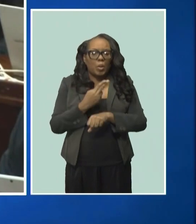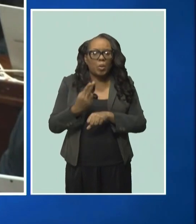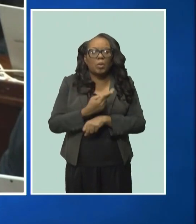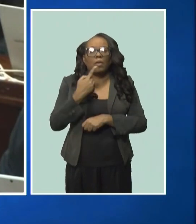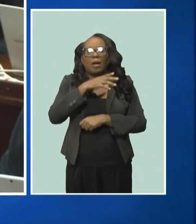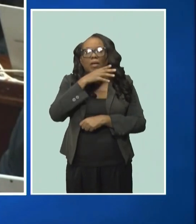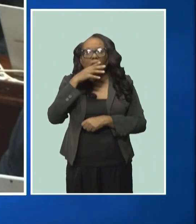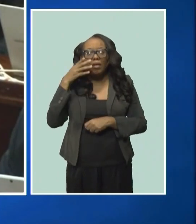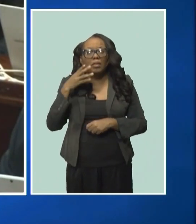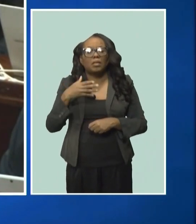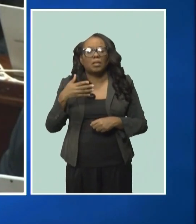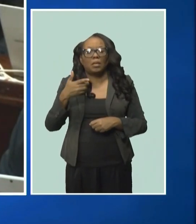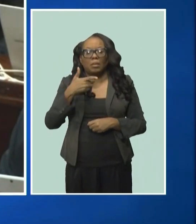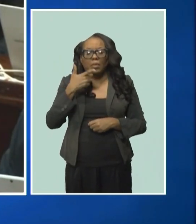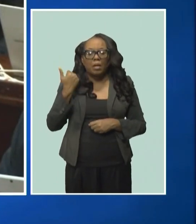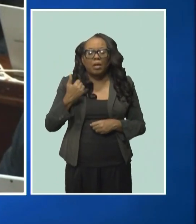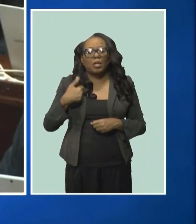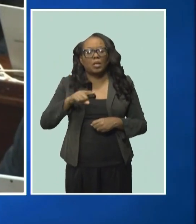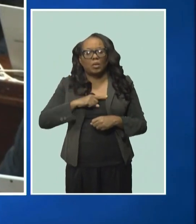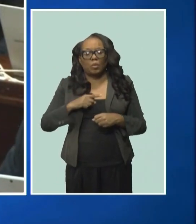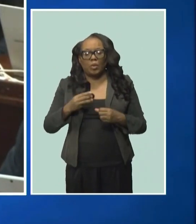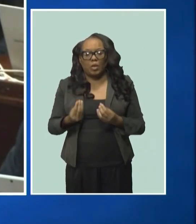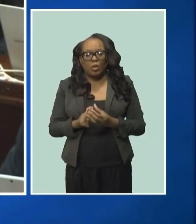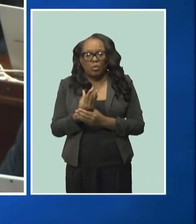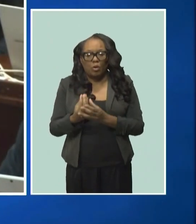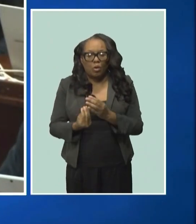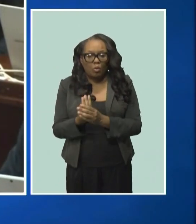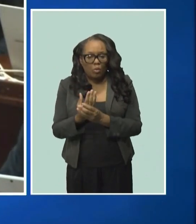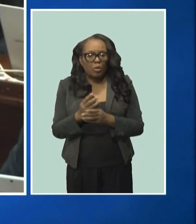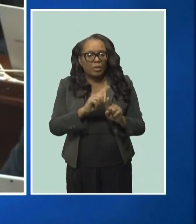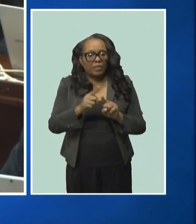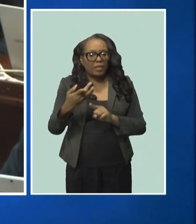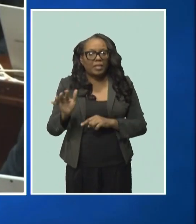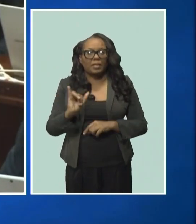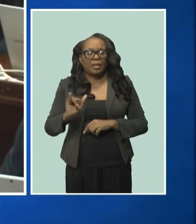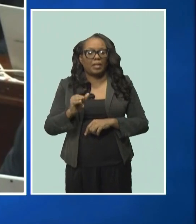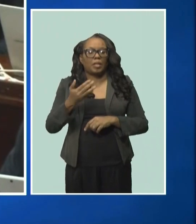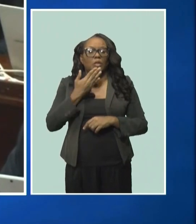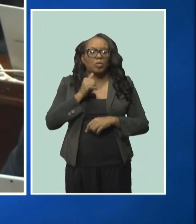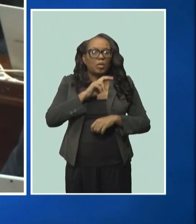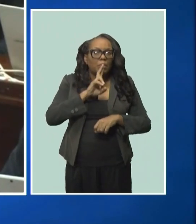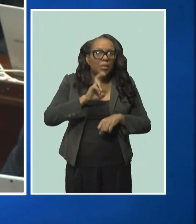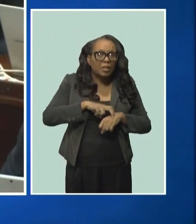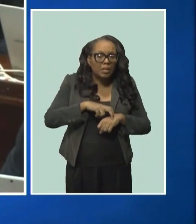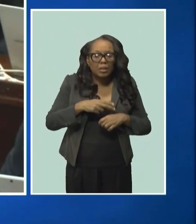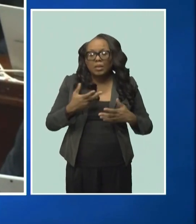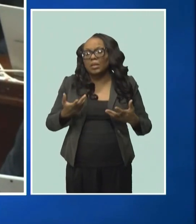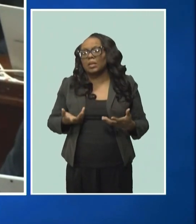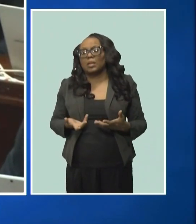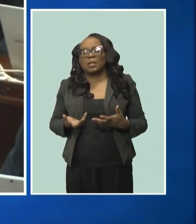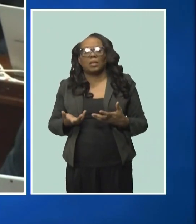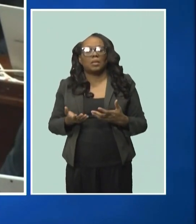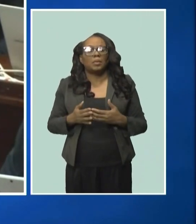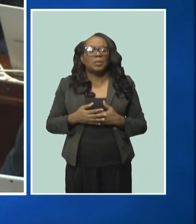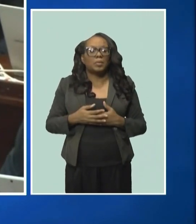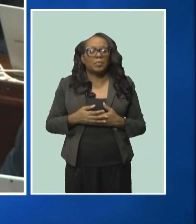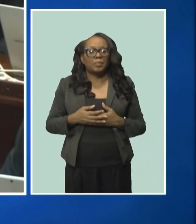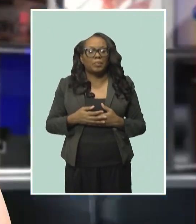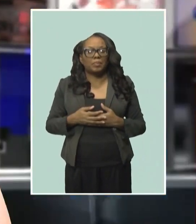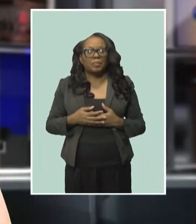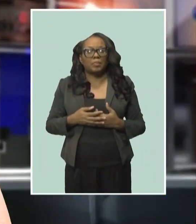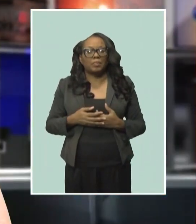named them: sweet potato, 3.41 million, chives, 1.96 million.